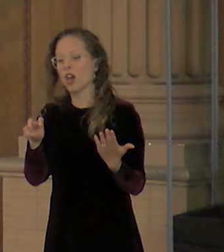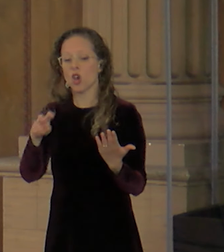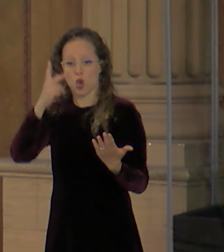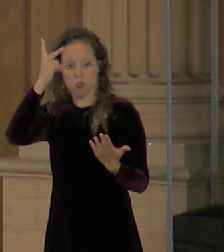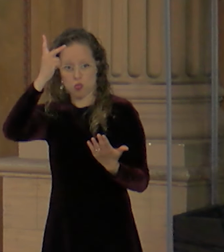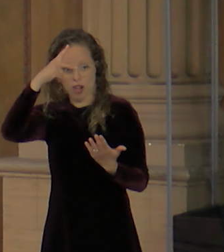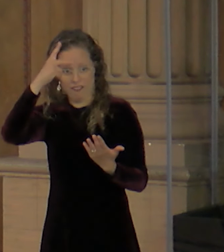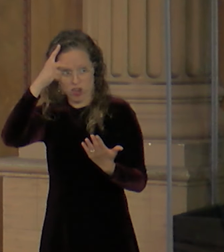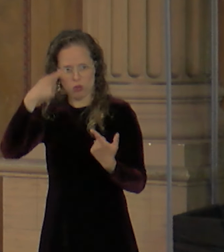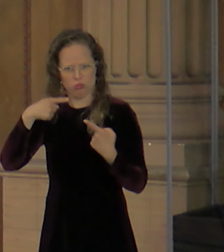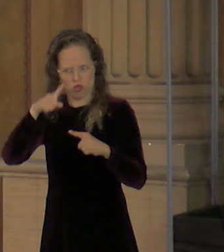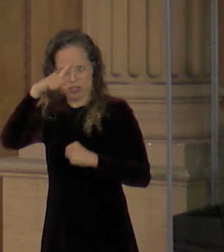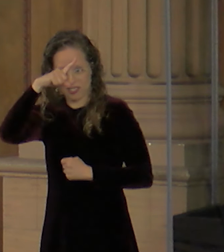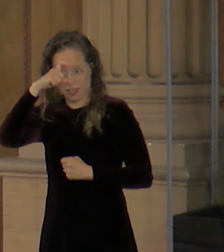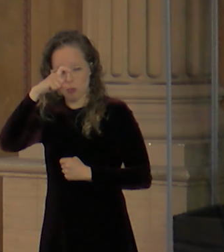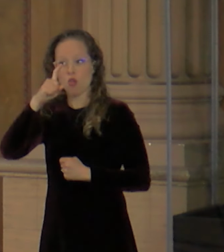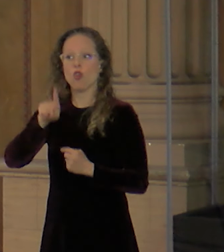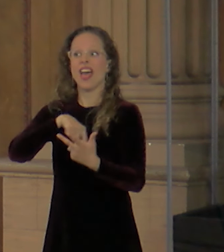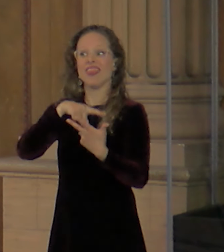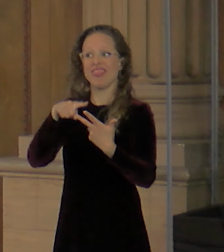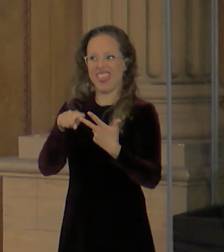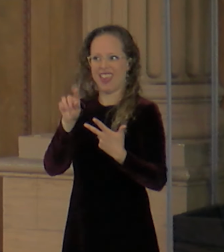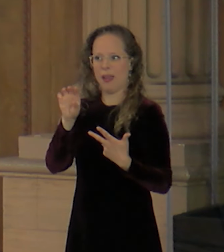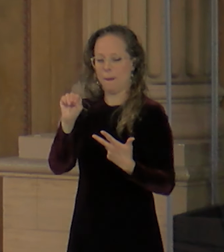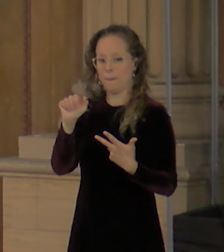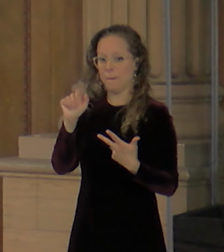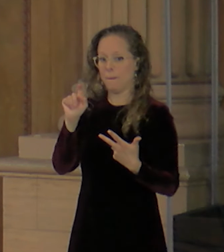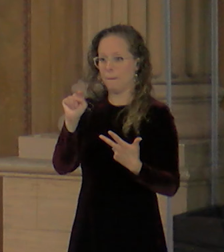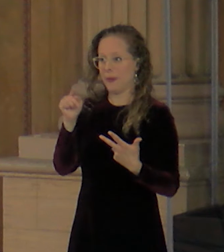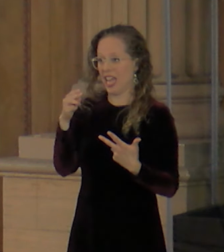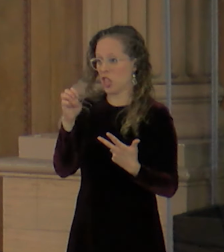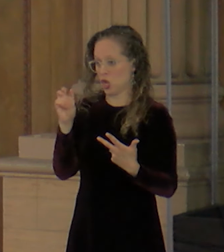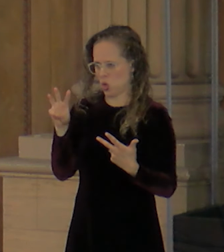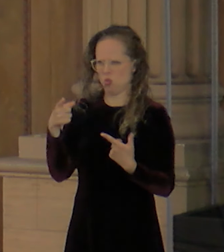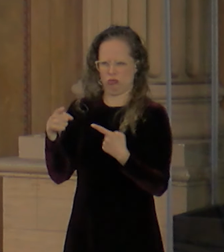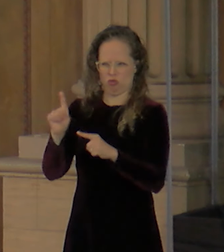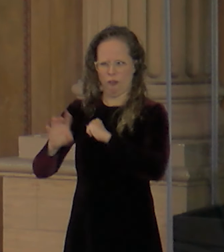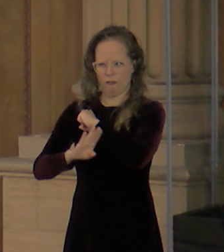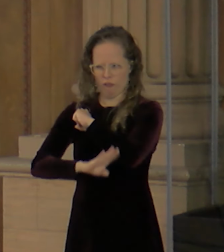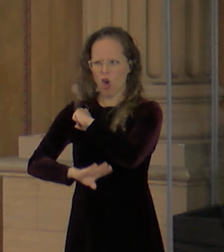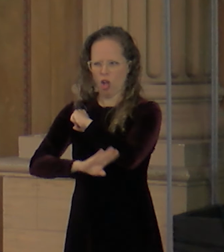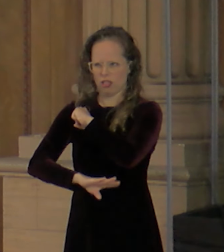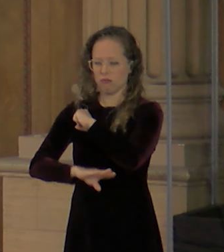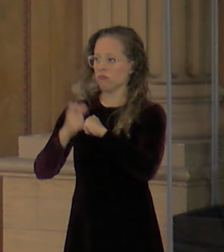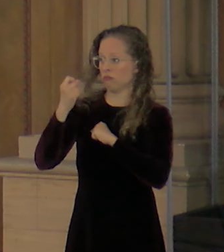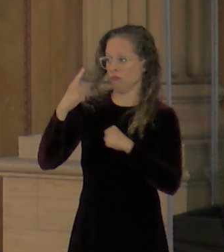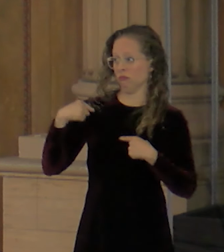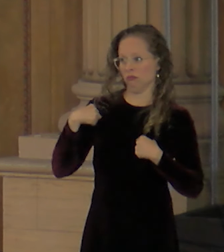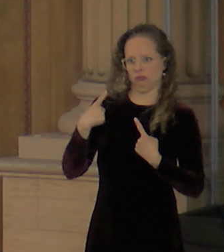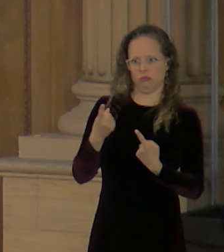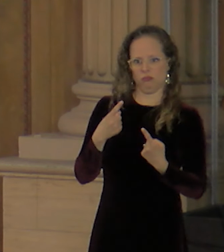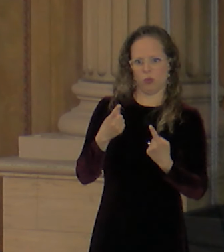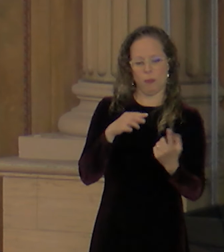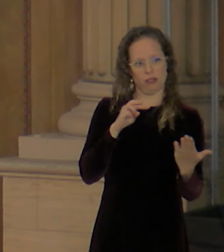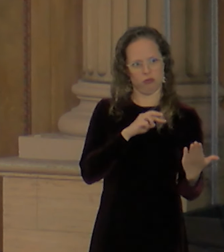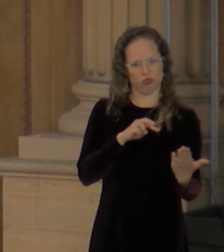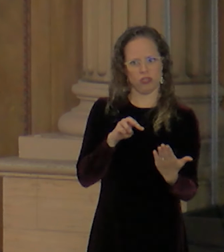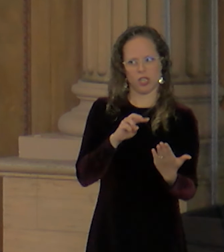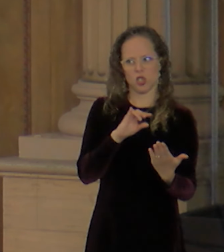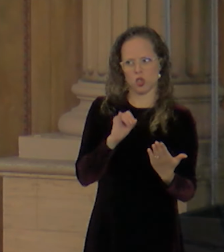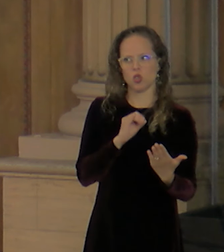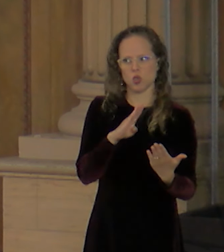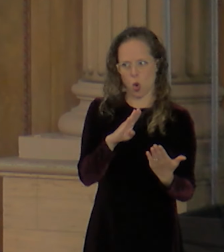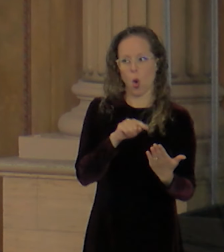a long study through Matthew that will start in the fall. And we've been in the book of Job for a couple months, and we're nearing the resolution point of this